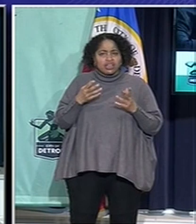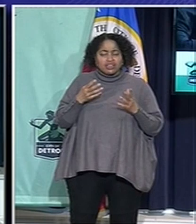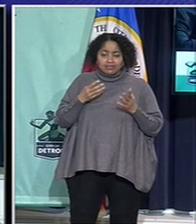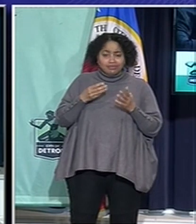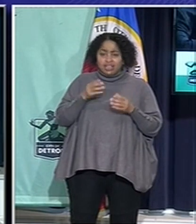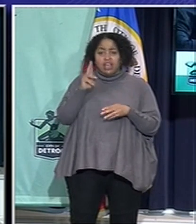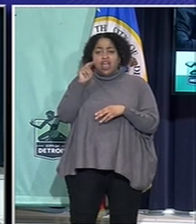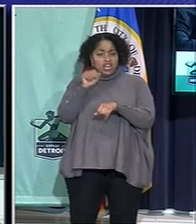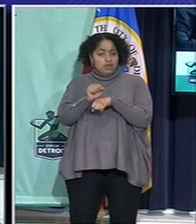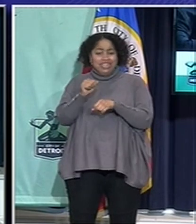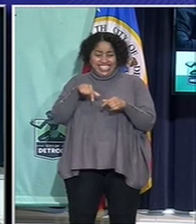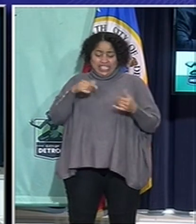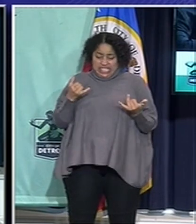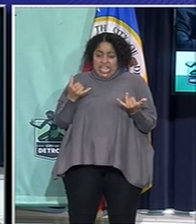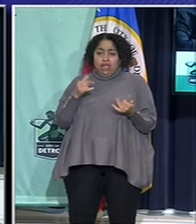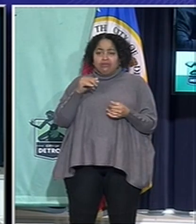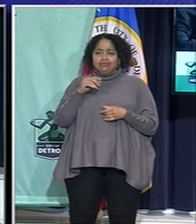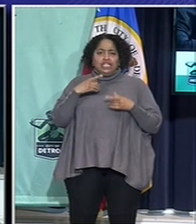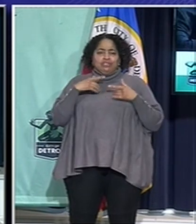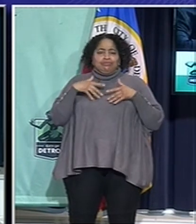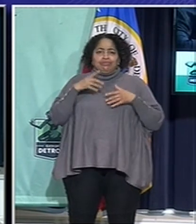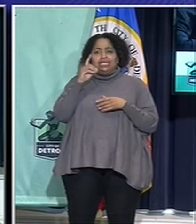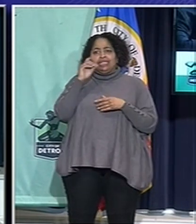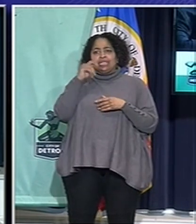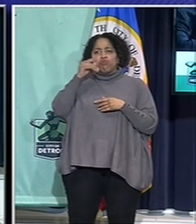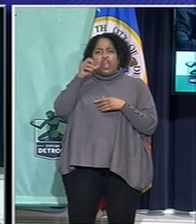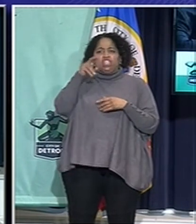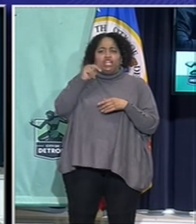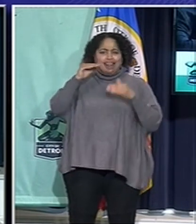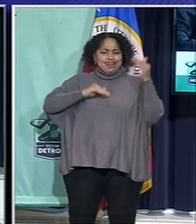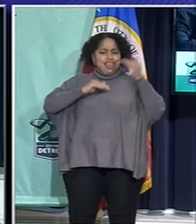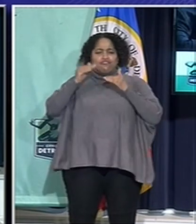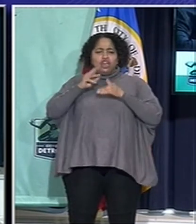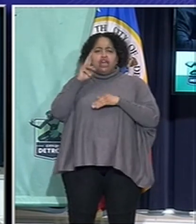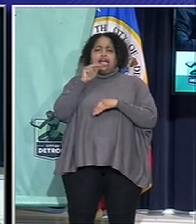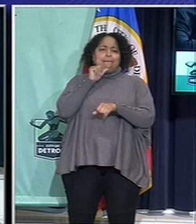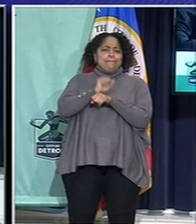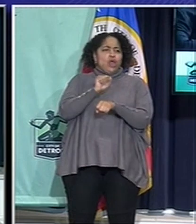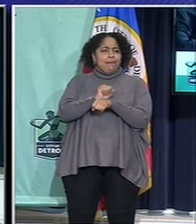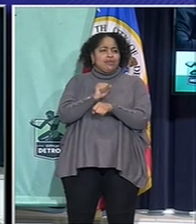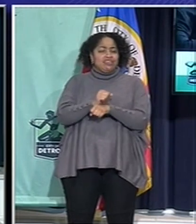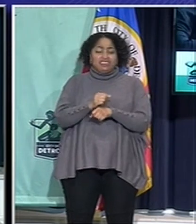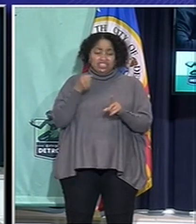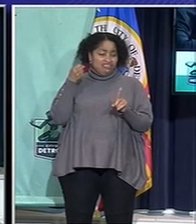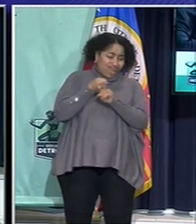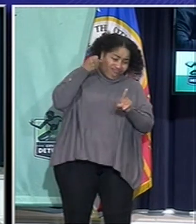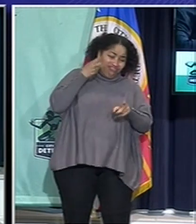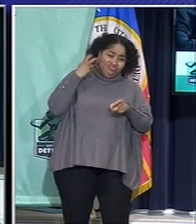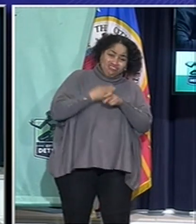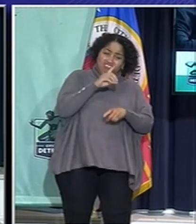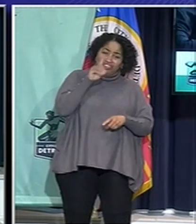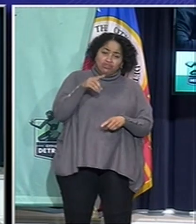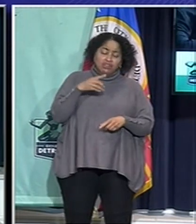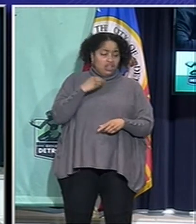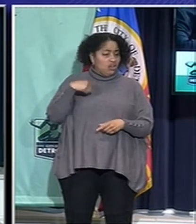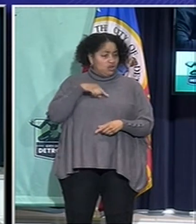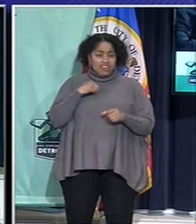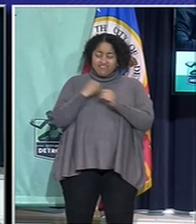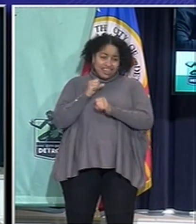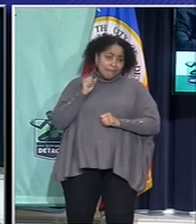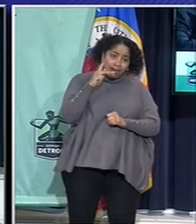unemployment. So Detroit's being hit hard, but we're fighting back, and people have been enormously supportive